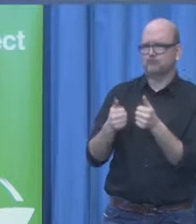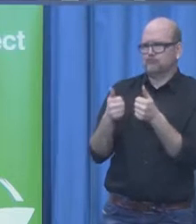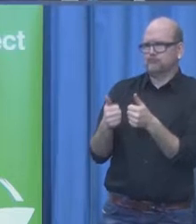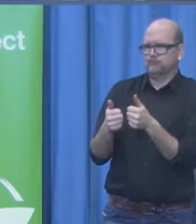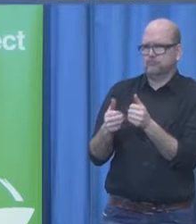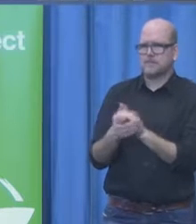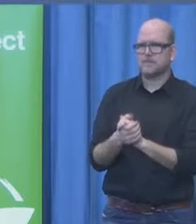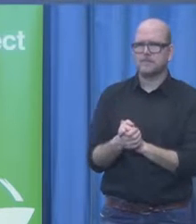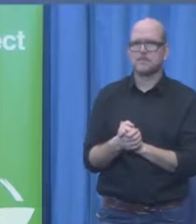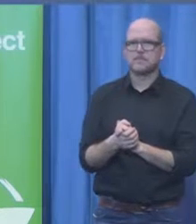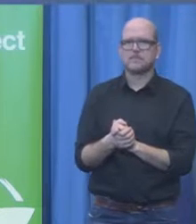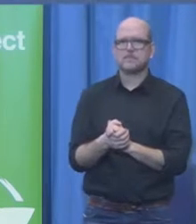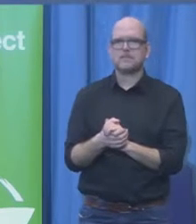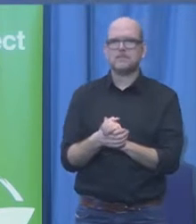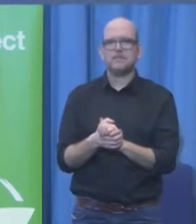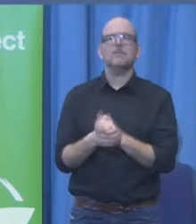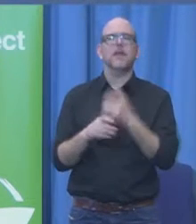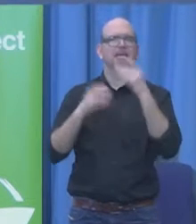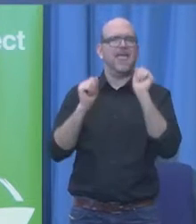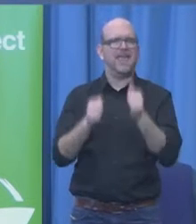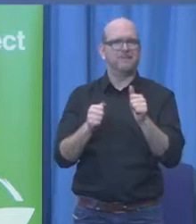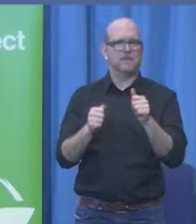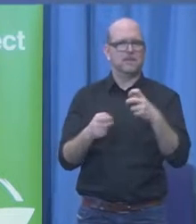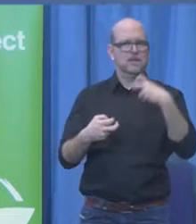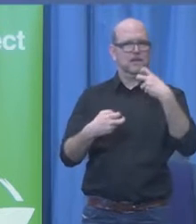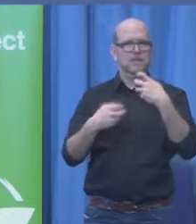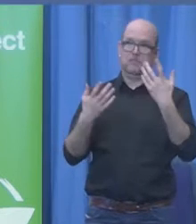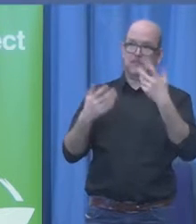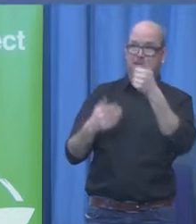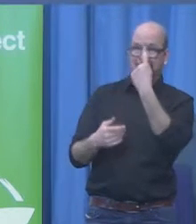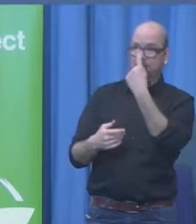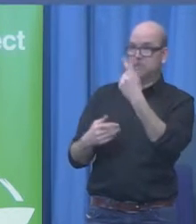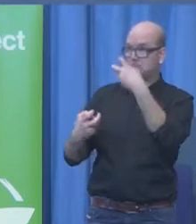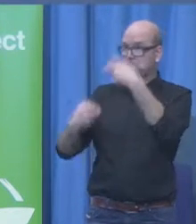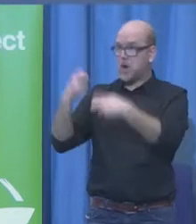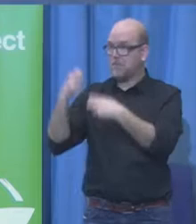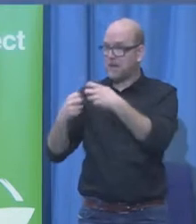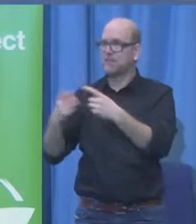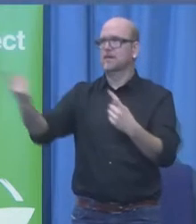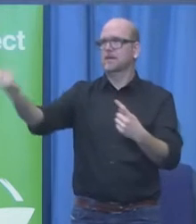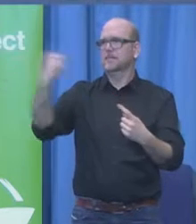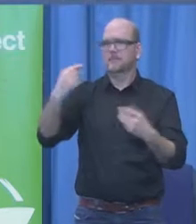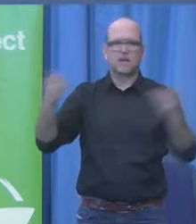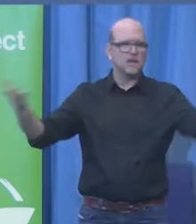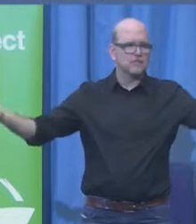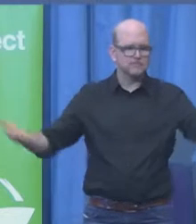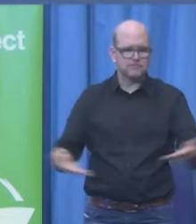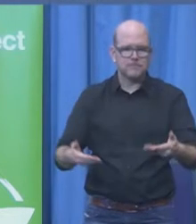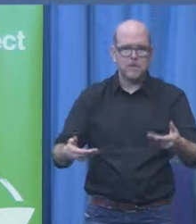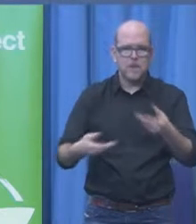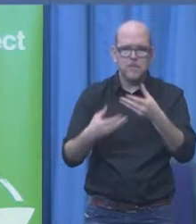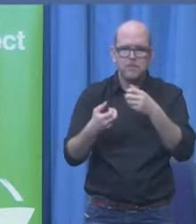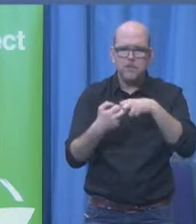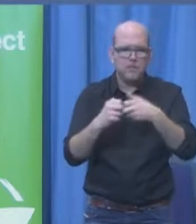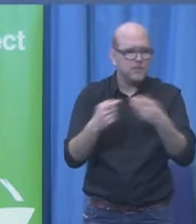Schlichtungsverfahren. So before you can go to court and